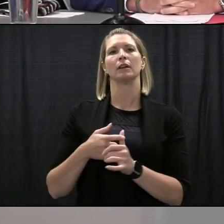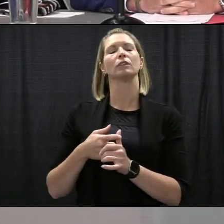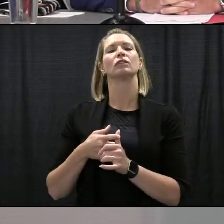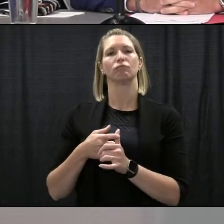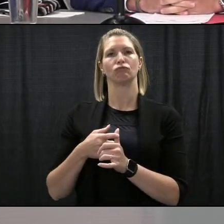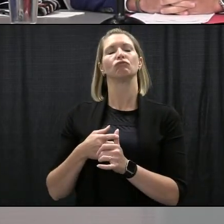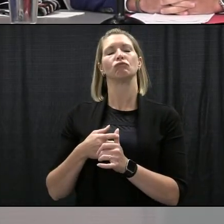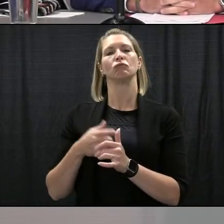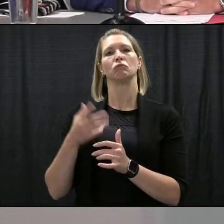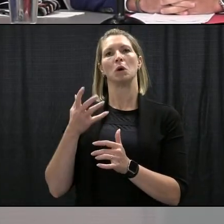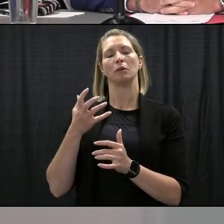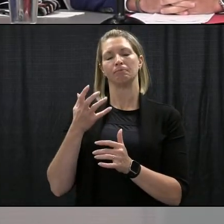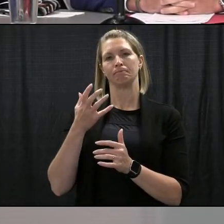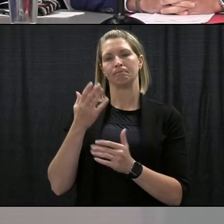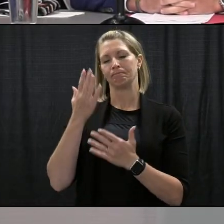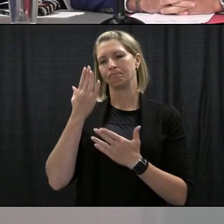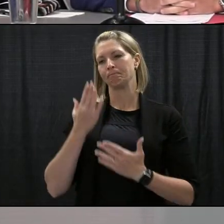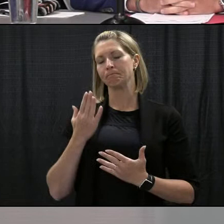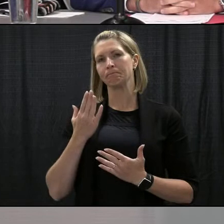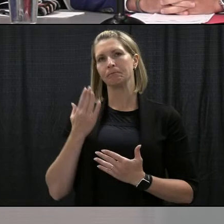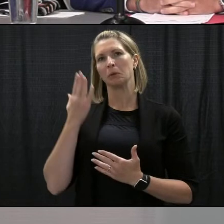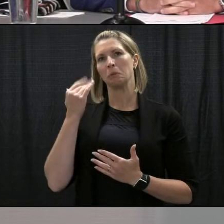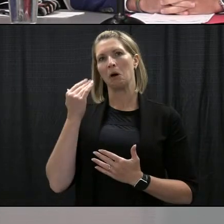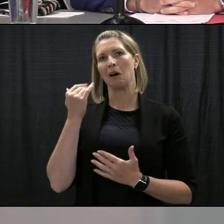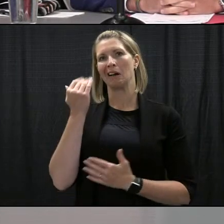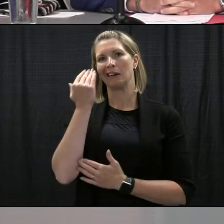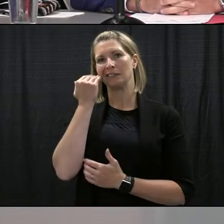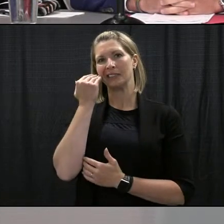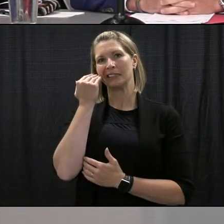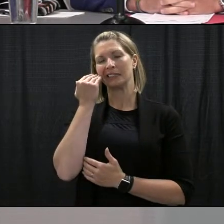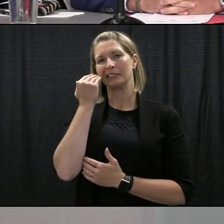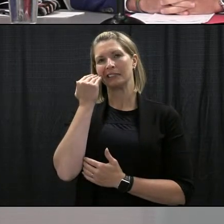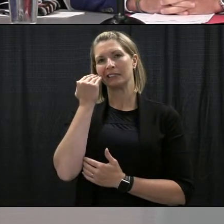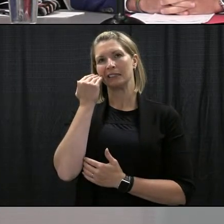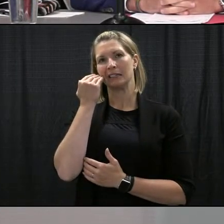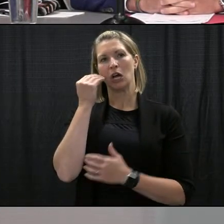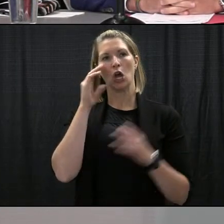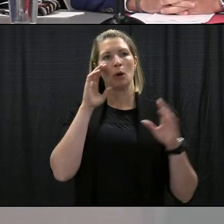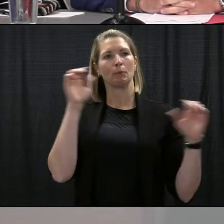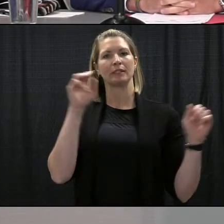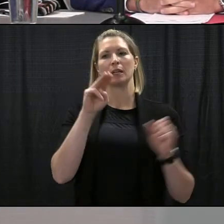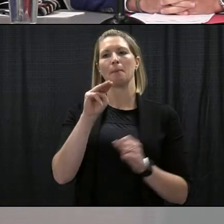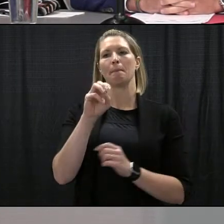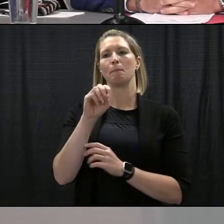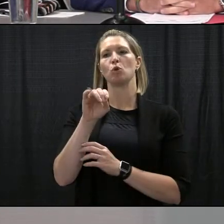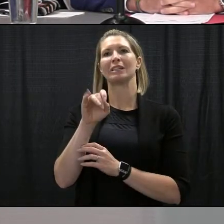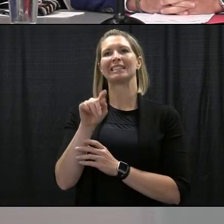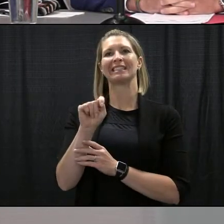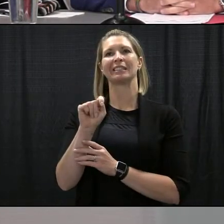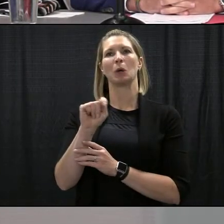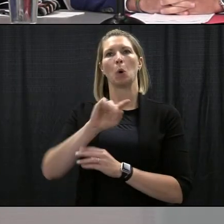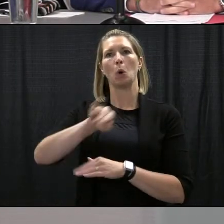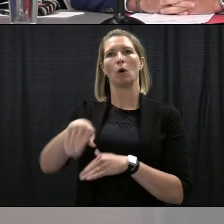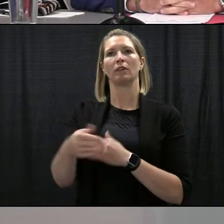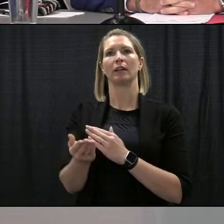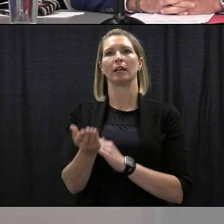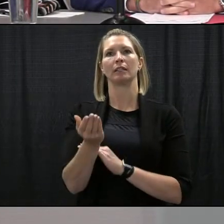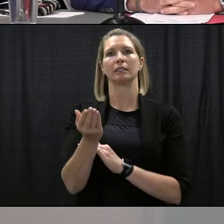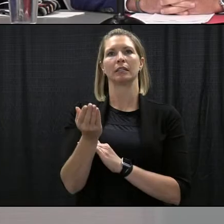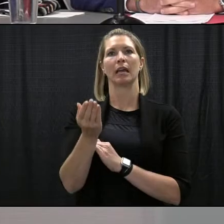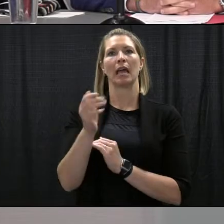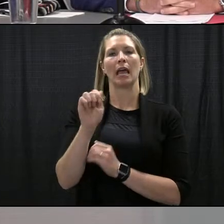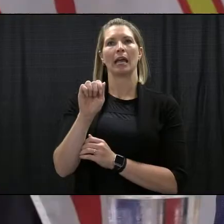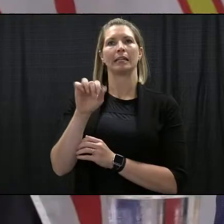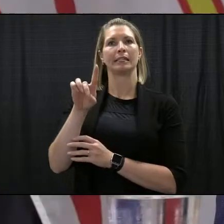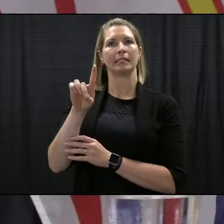how deeply saddened I was to learn of the assassination of President Moise in Haiti overnight. I had the